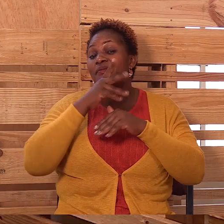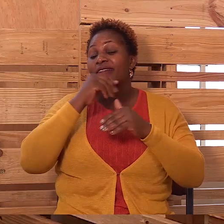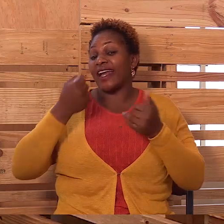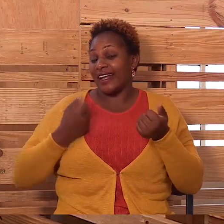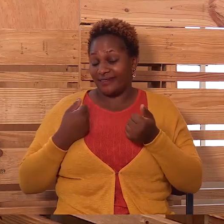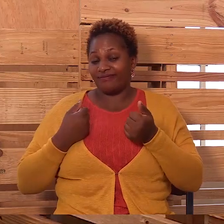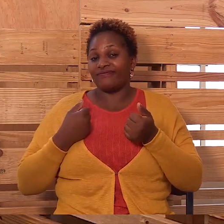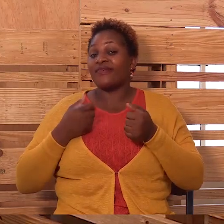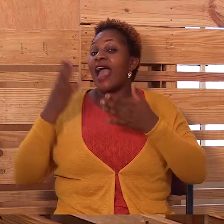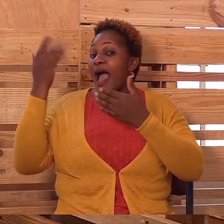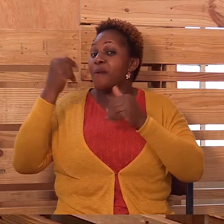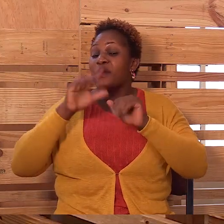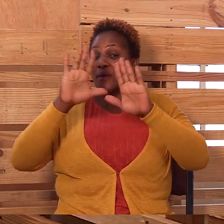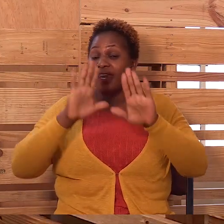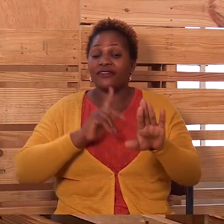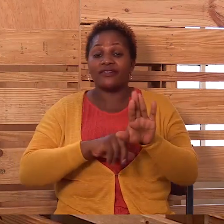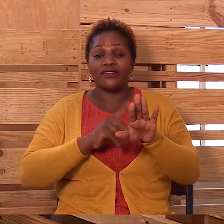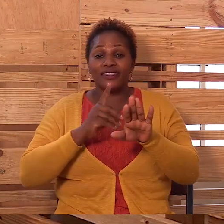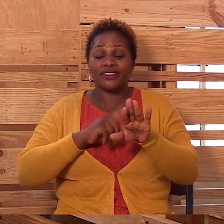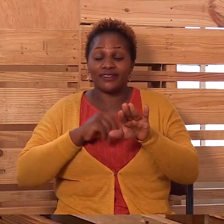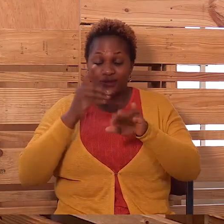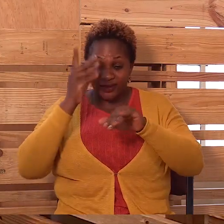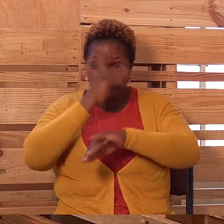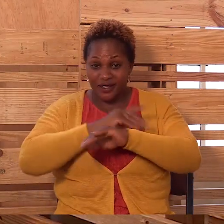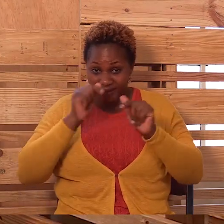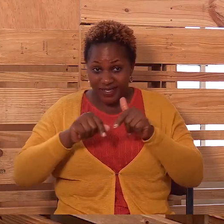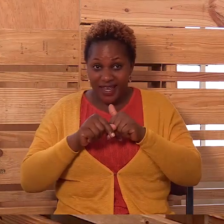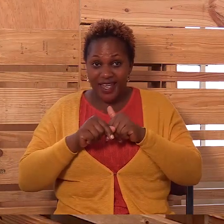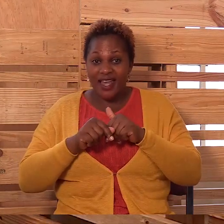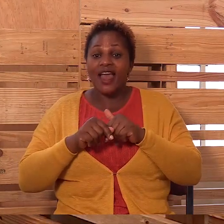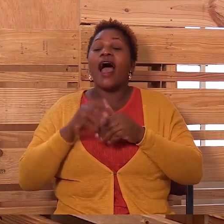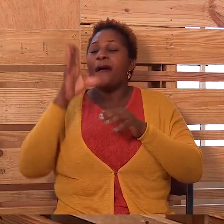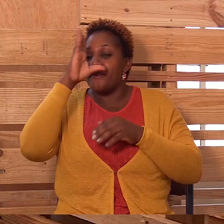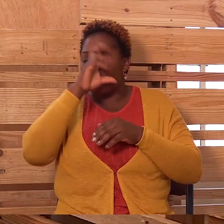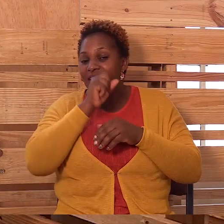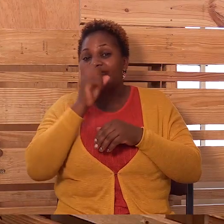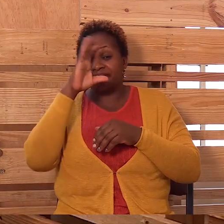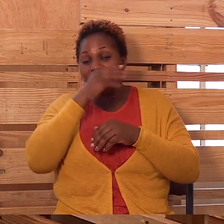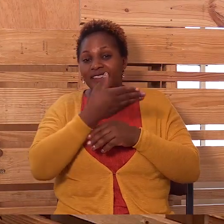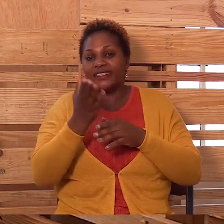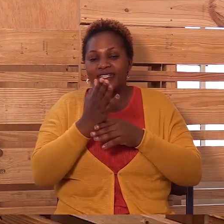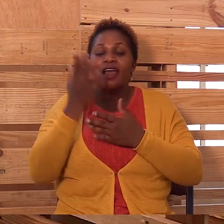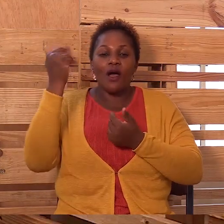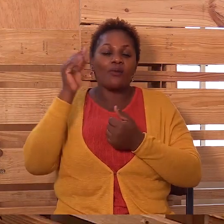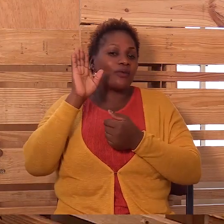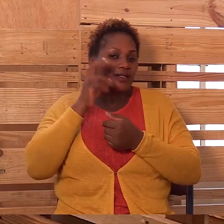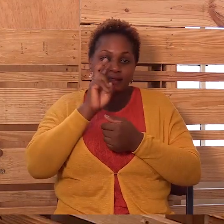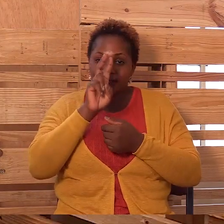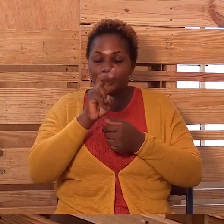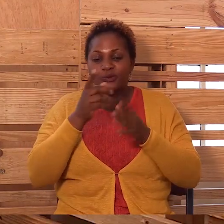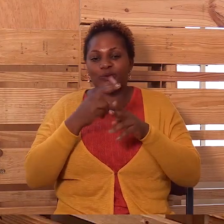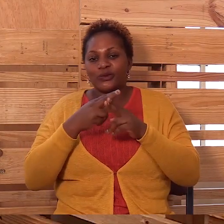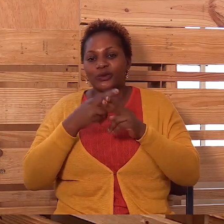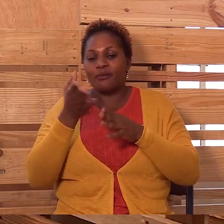Good morning, boys and girls. I hope you're having a wonderful day today. I've missed you so much, and I hope we'll see you